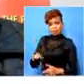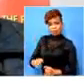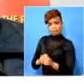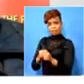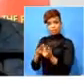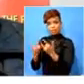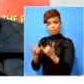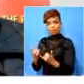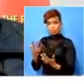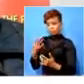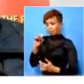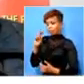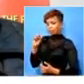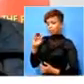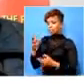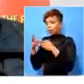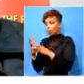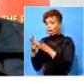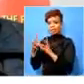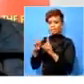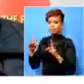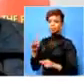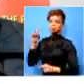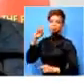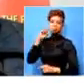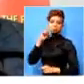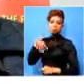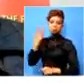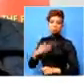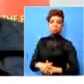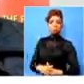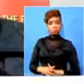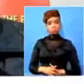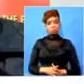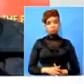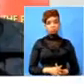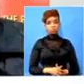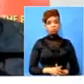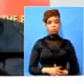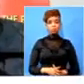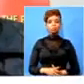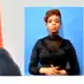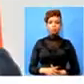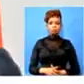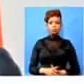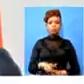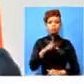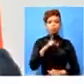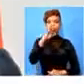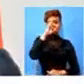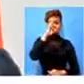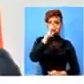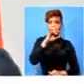in certain ways, but they don't seem to listen to you very much. Look, you go back to Gear, remember that it